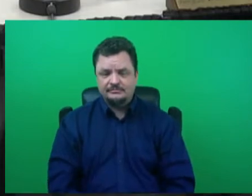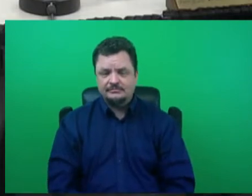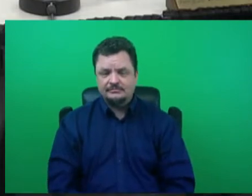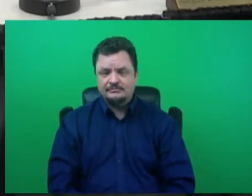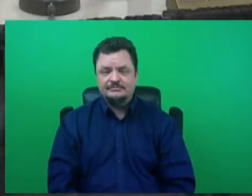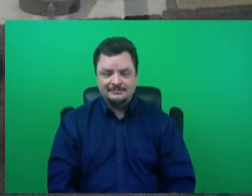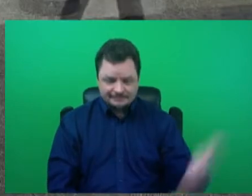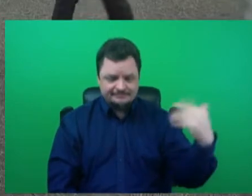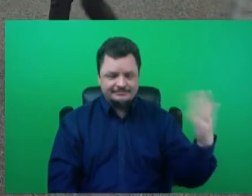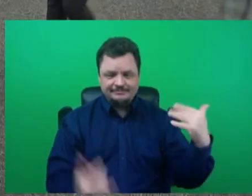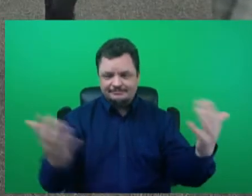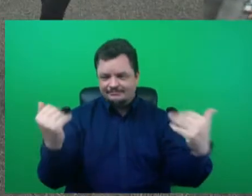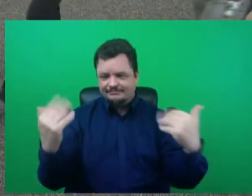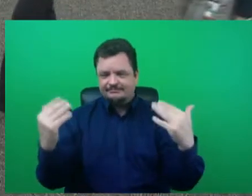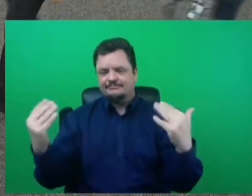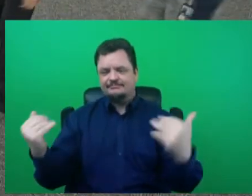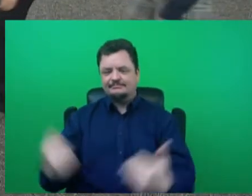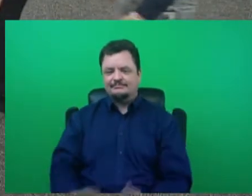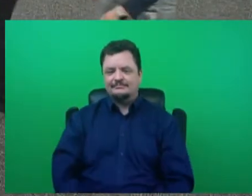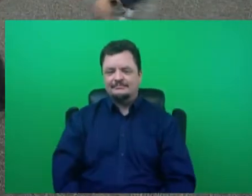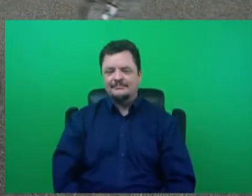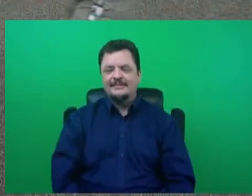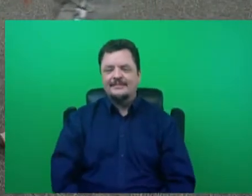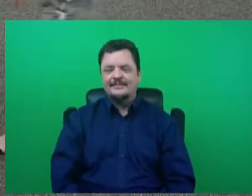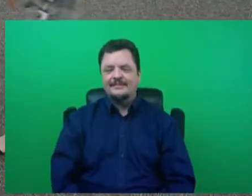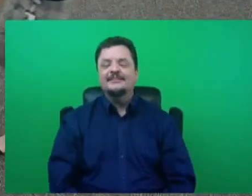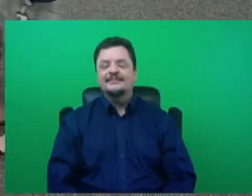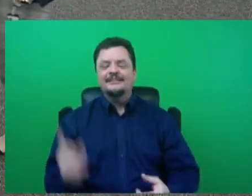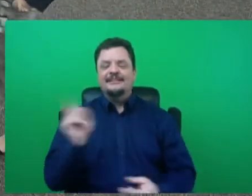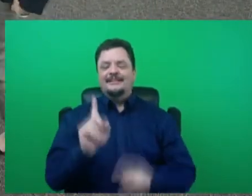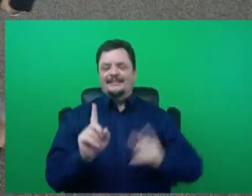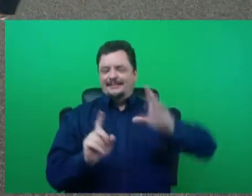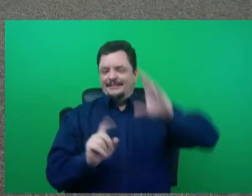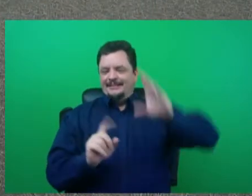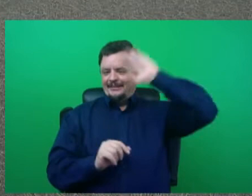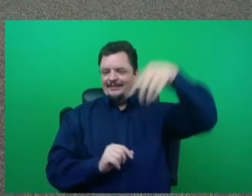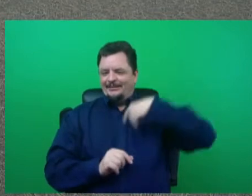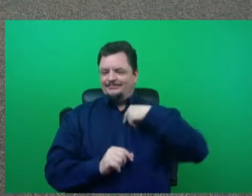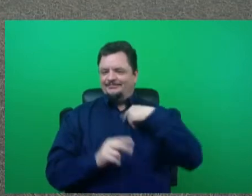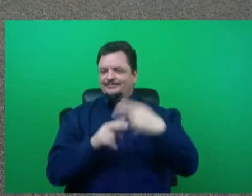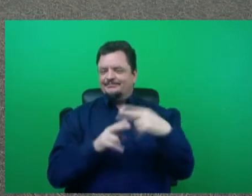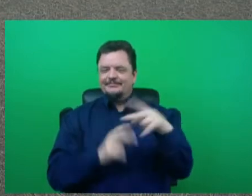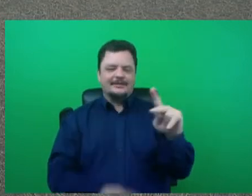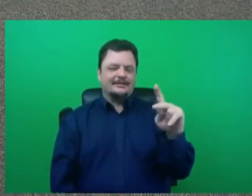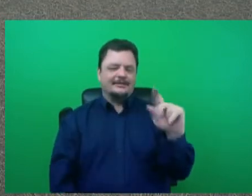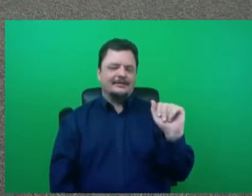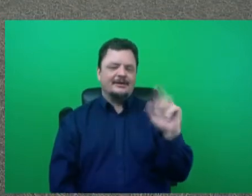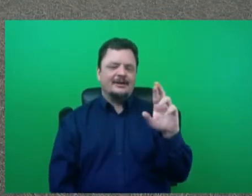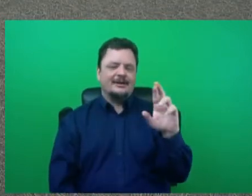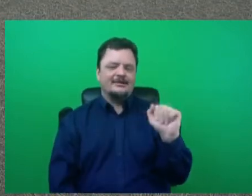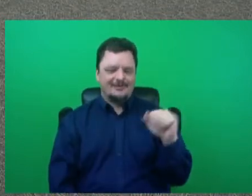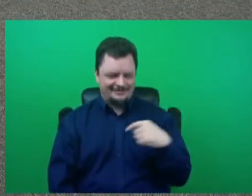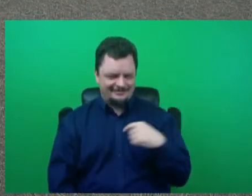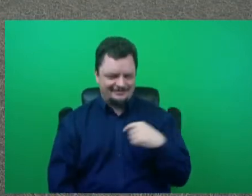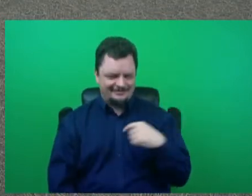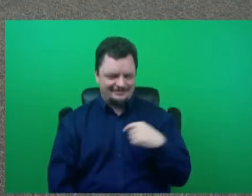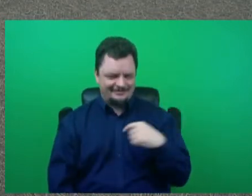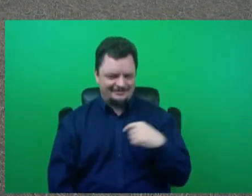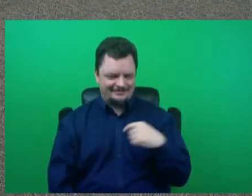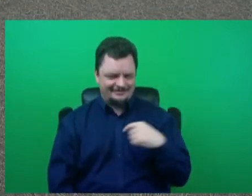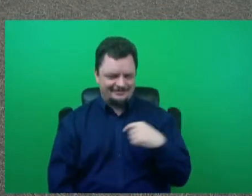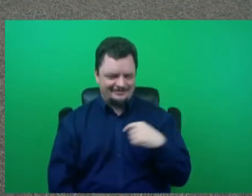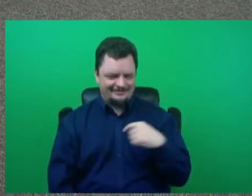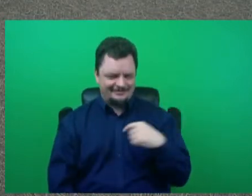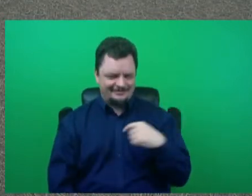Hi, my name is Kara Hamby. I am the program manager for the Nurse Family Partnership program, and I have most of my nurses here today. We have Rowan Hall